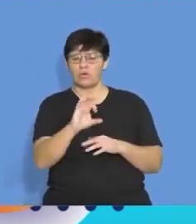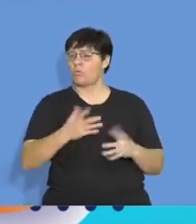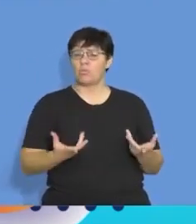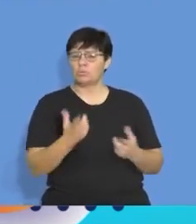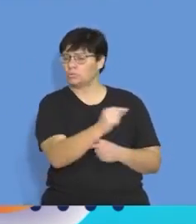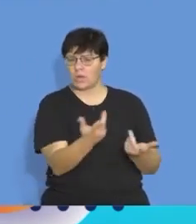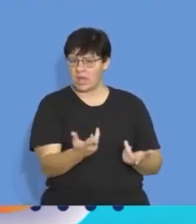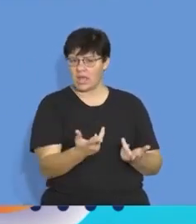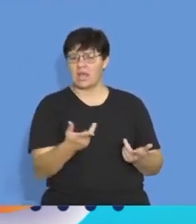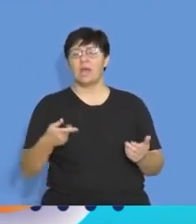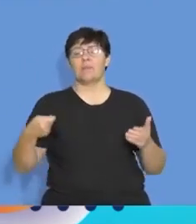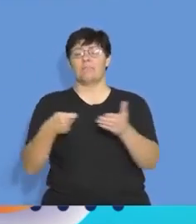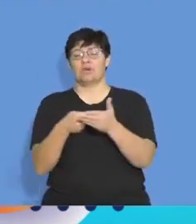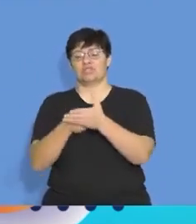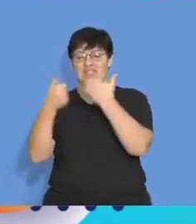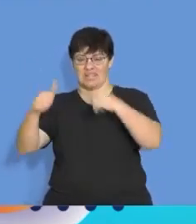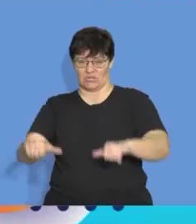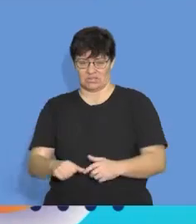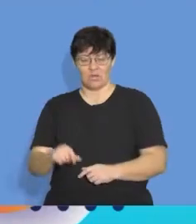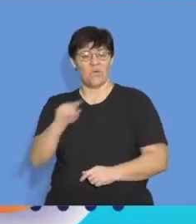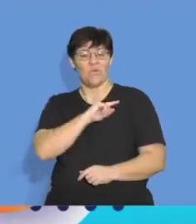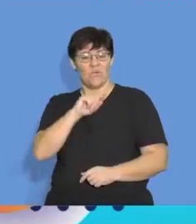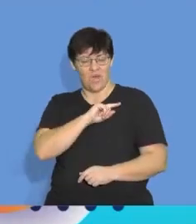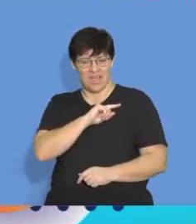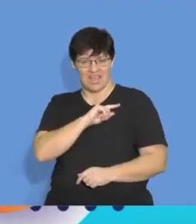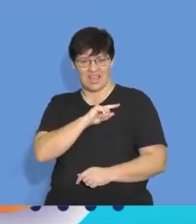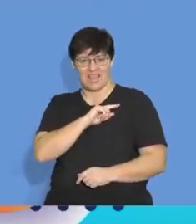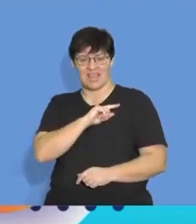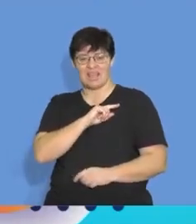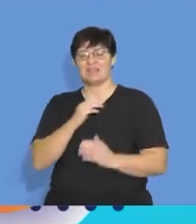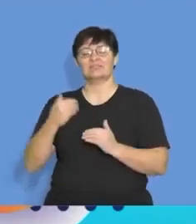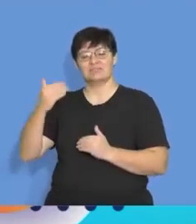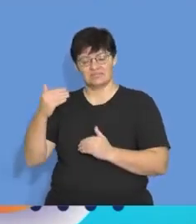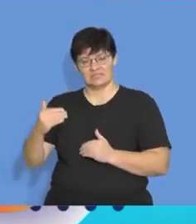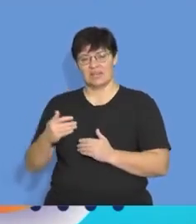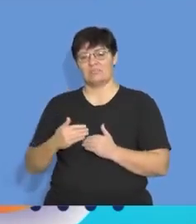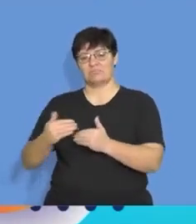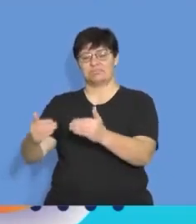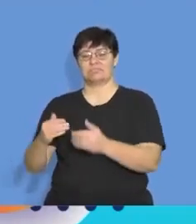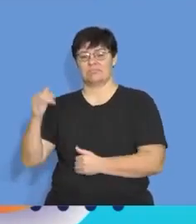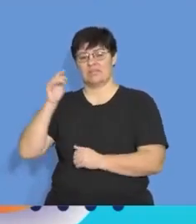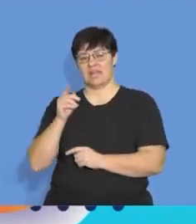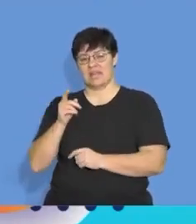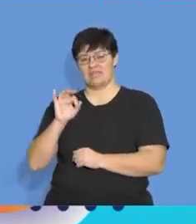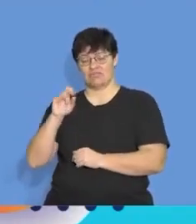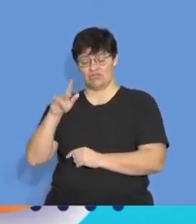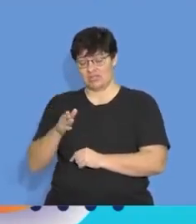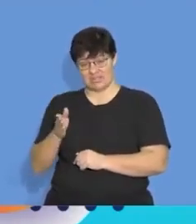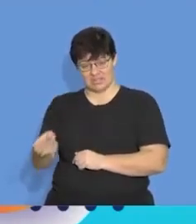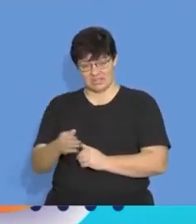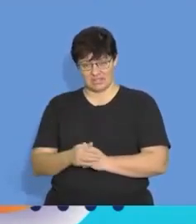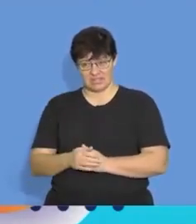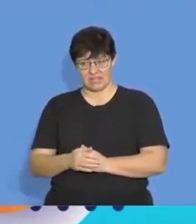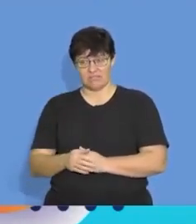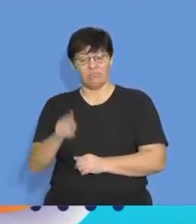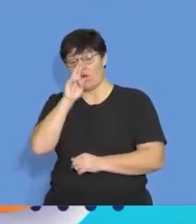my purchases account. Why? I'm dealing with a periodic inventory. By the same token, if I